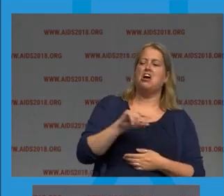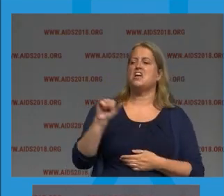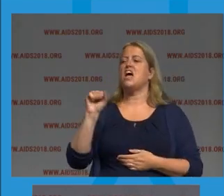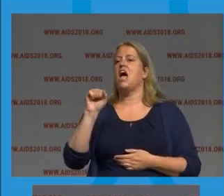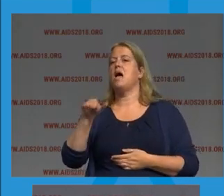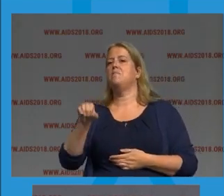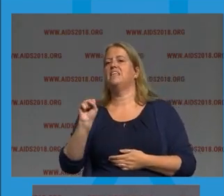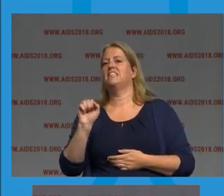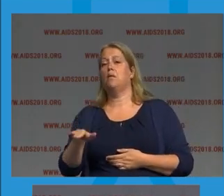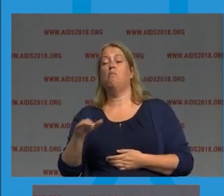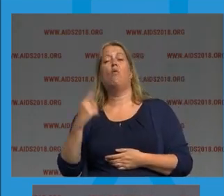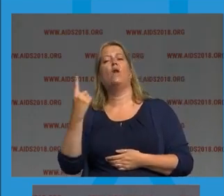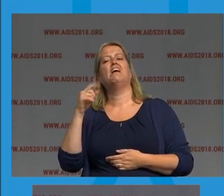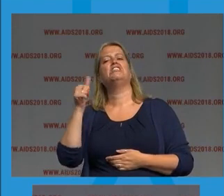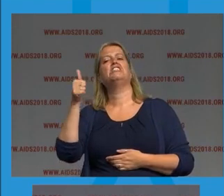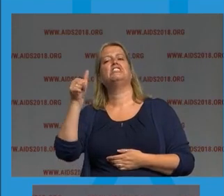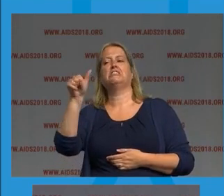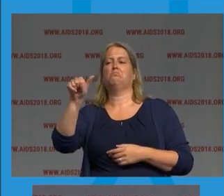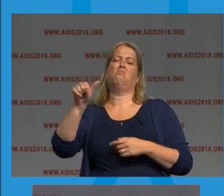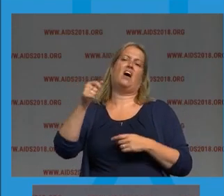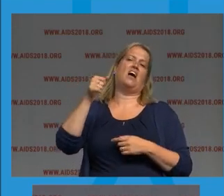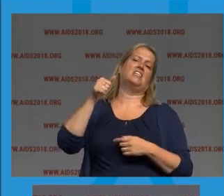about 16% of the infections.